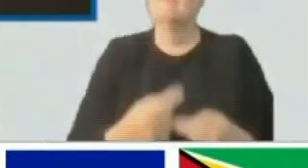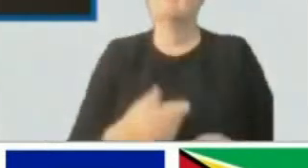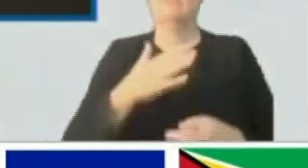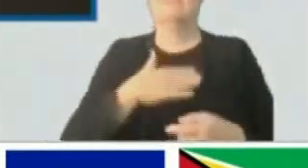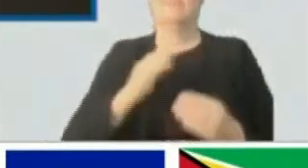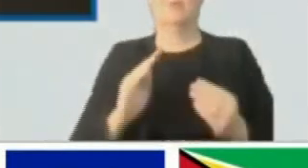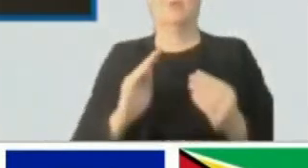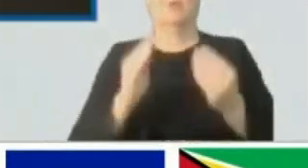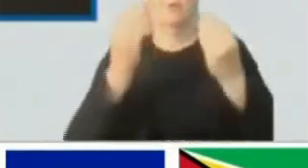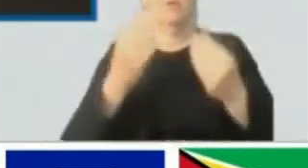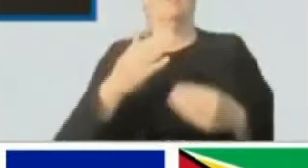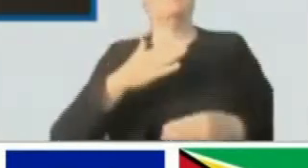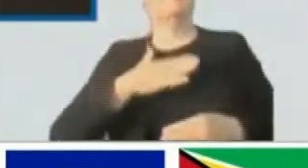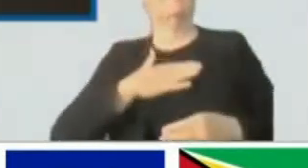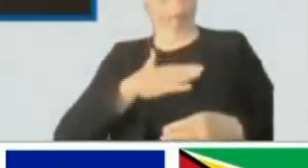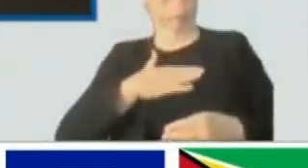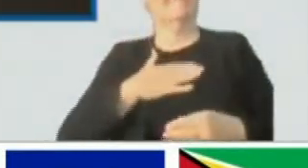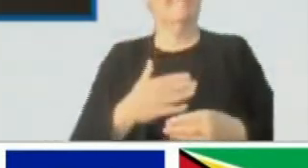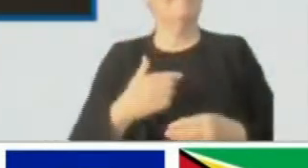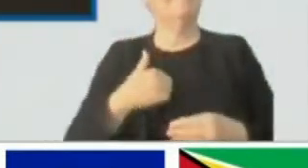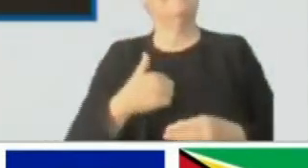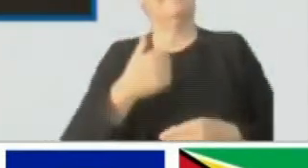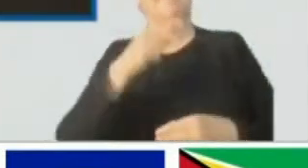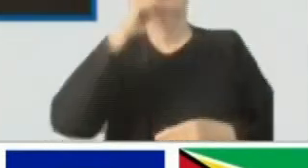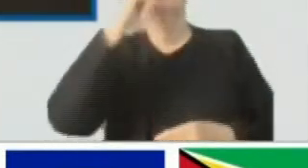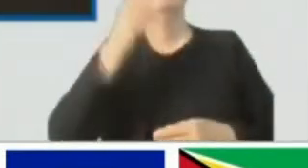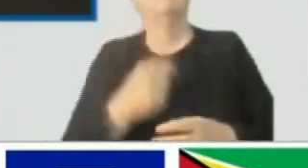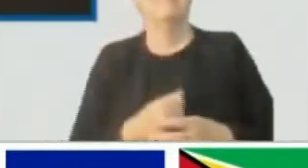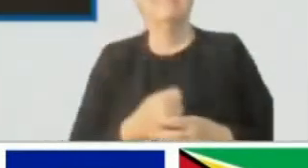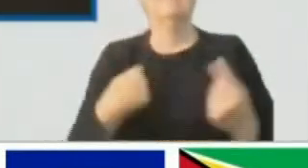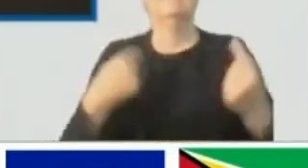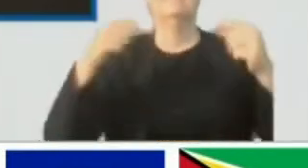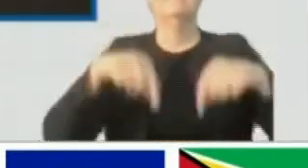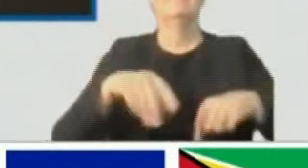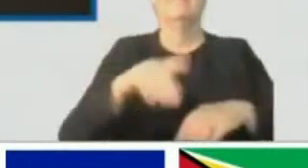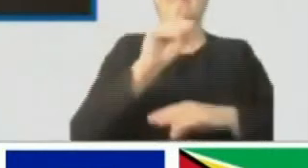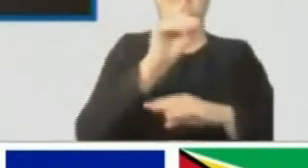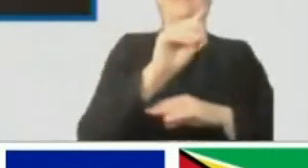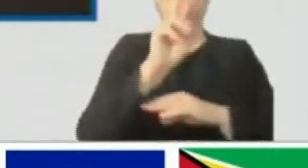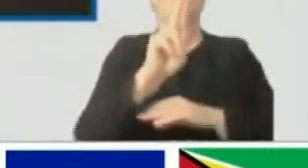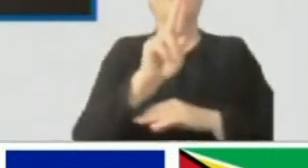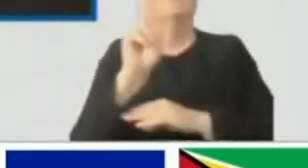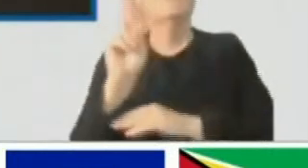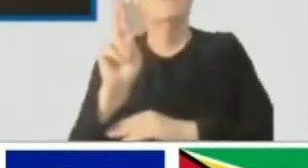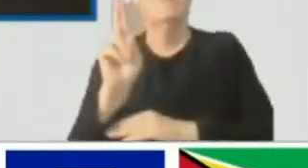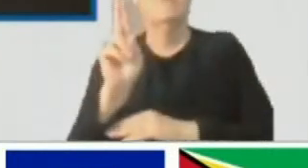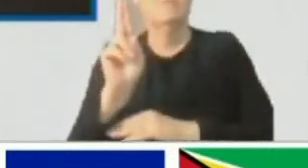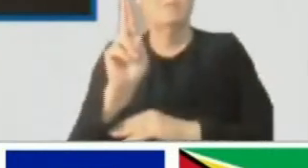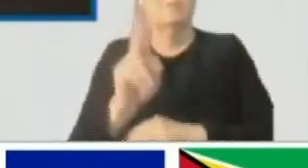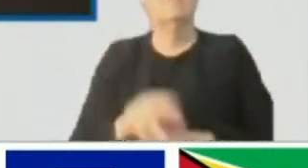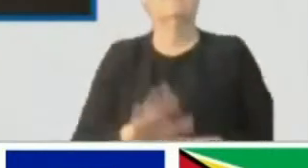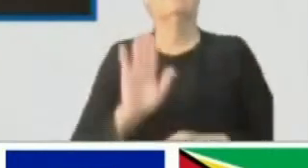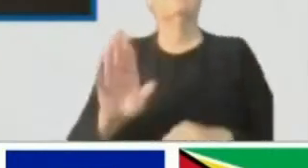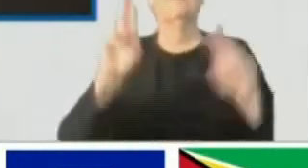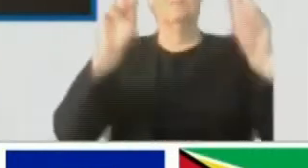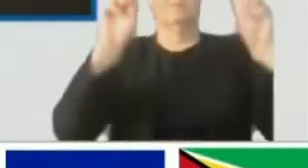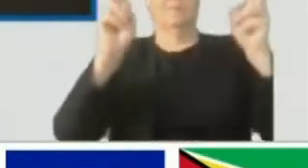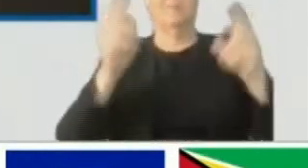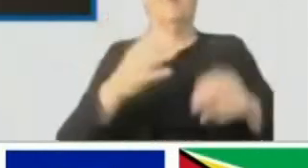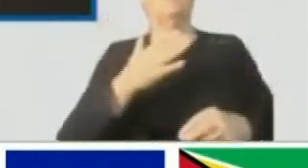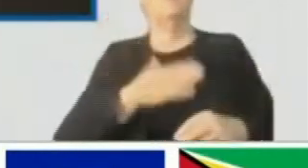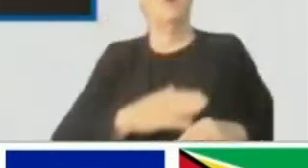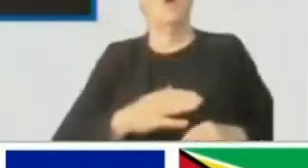Forum on Disaster Risk Reduction, DRR, under the theme Building Resilient Economies in the Americas and